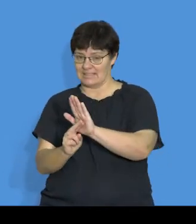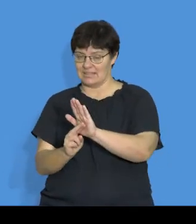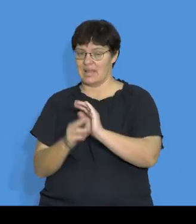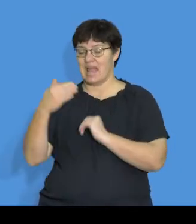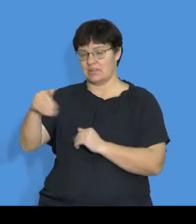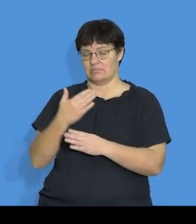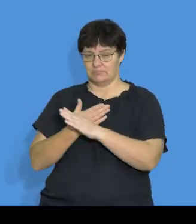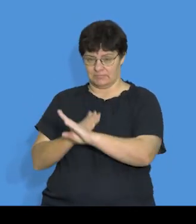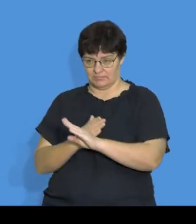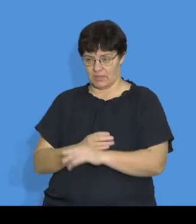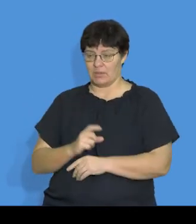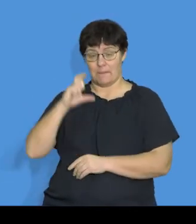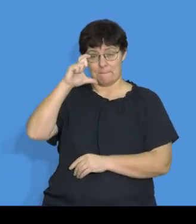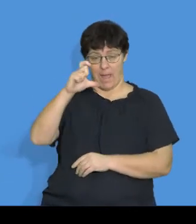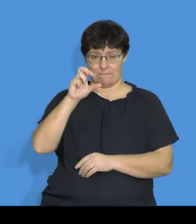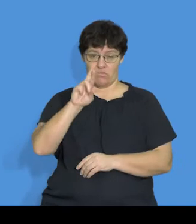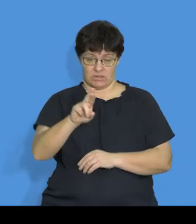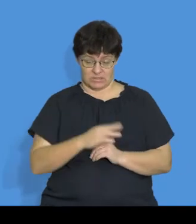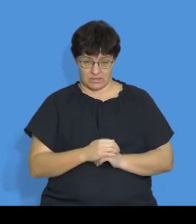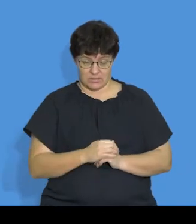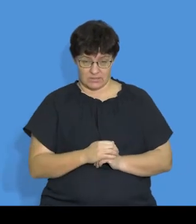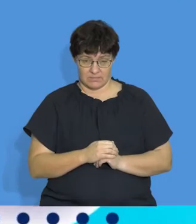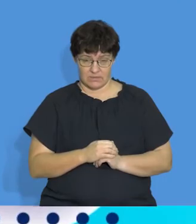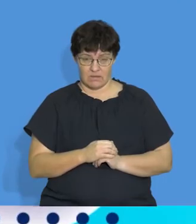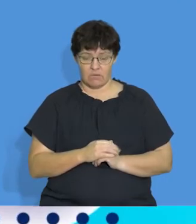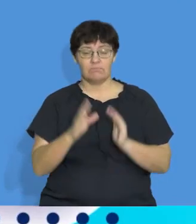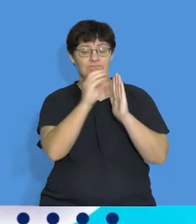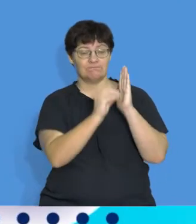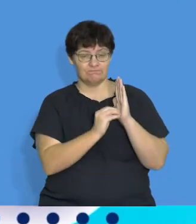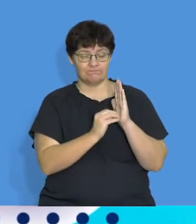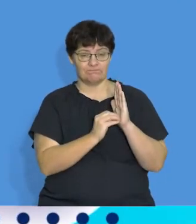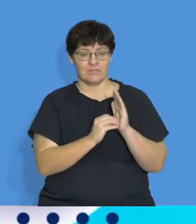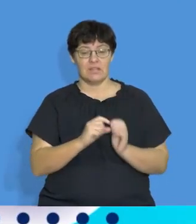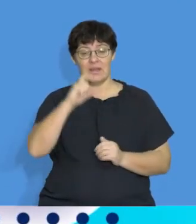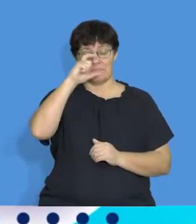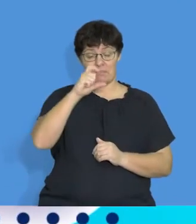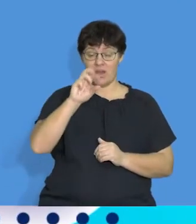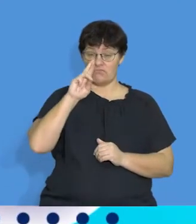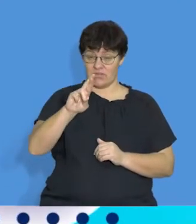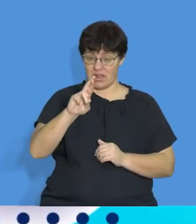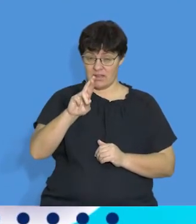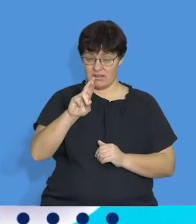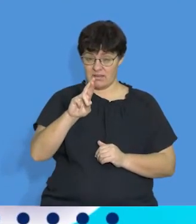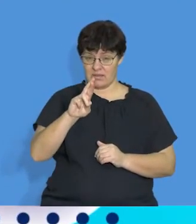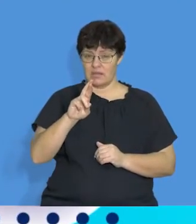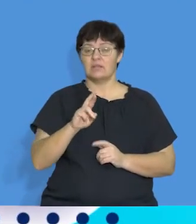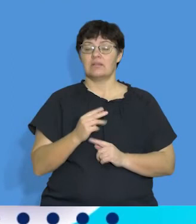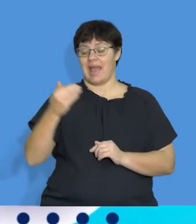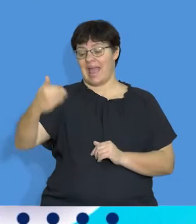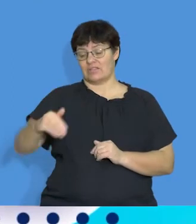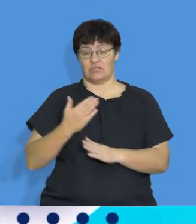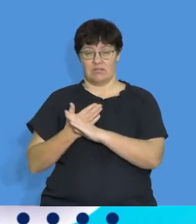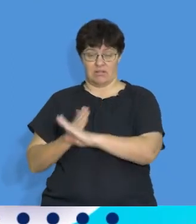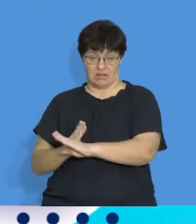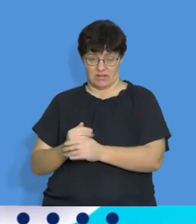resistance with capital letter R. So in terms of notation, the capital letter or uppercase R represents the external